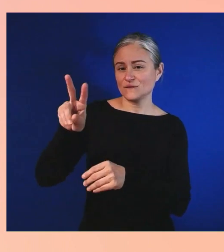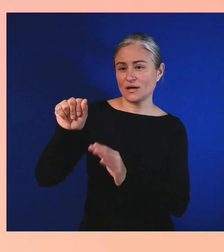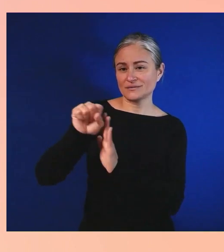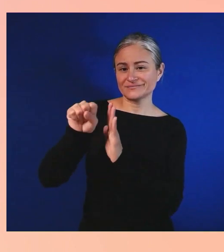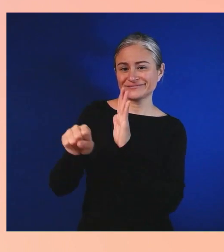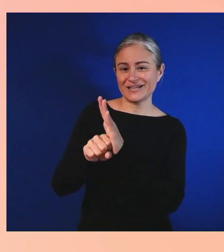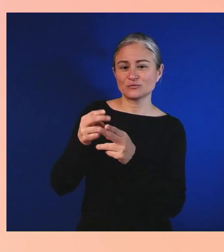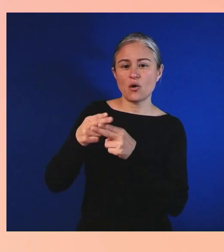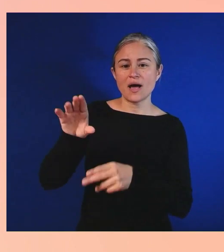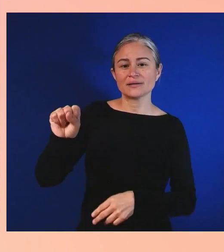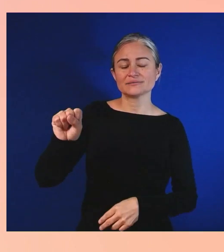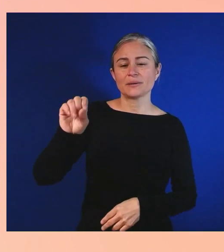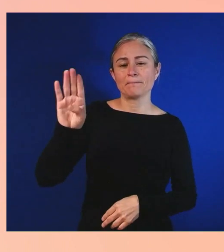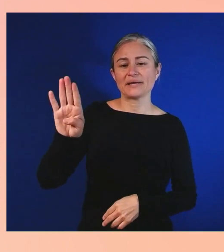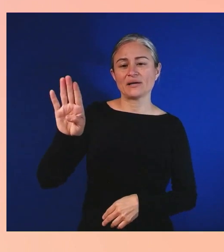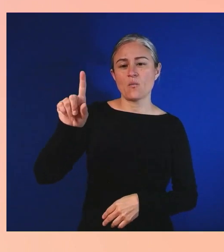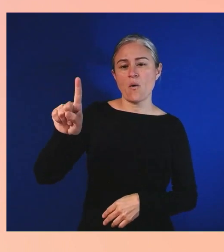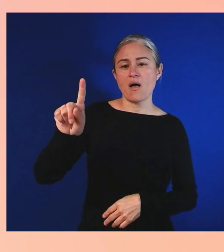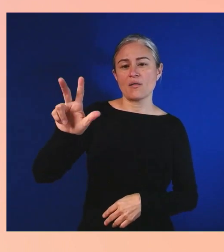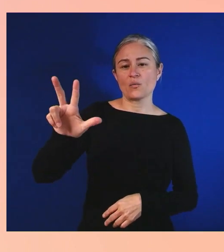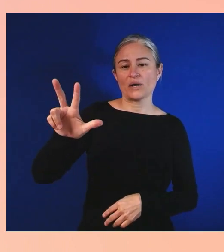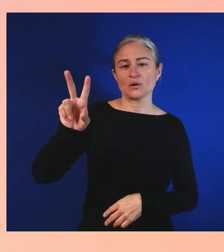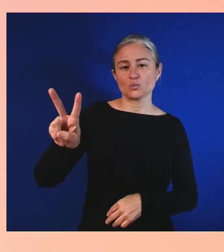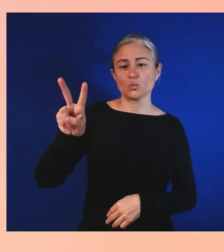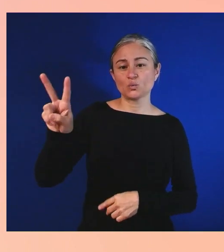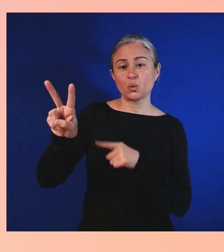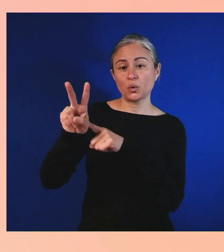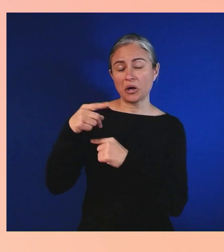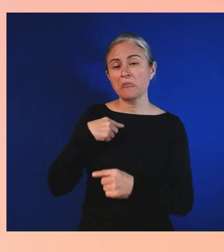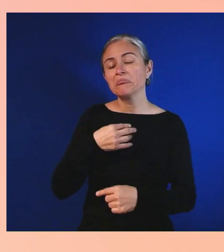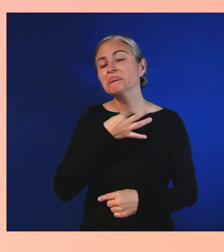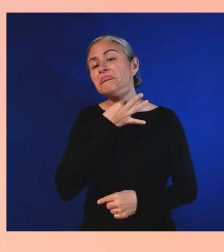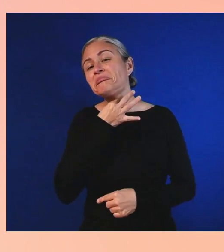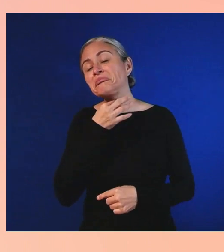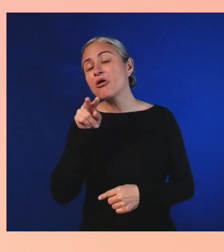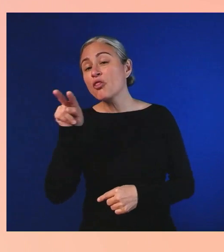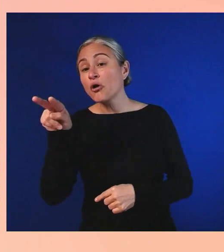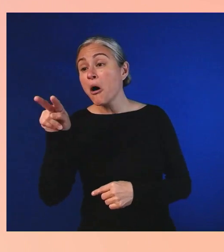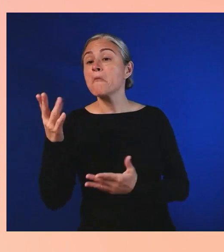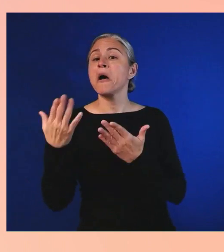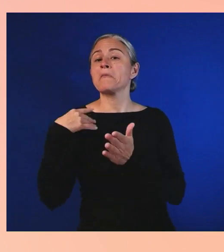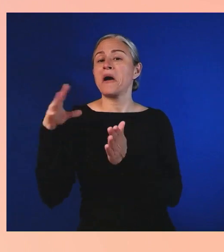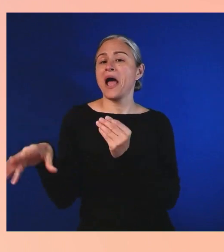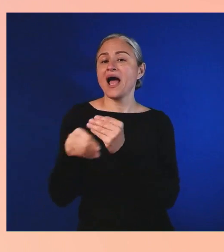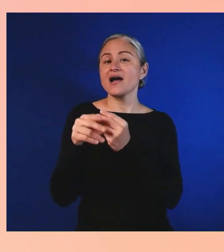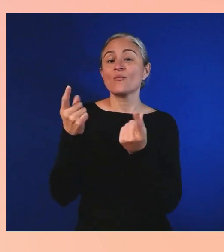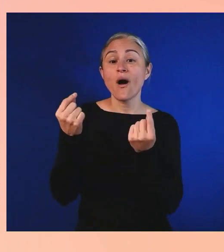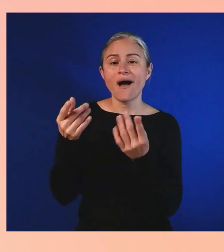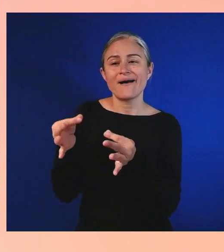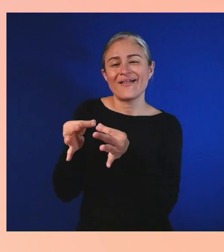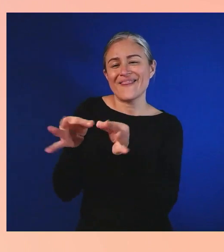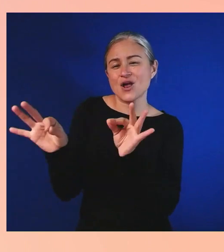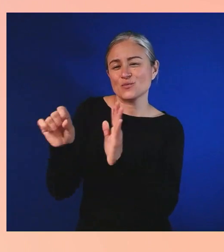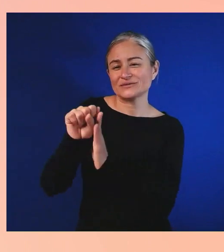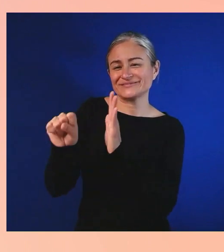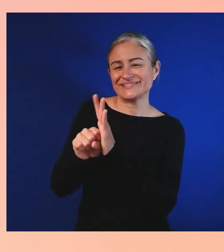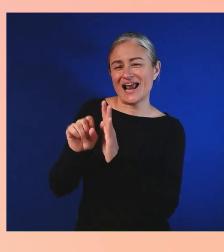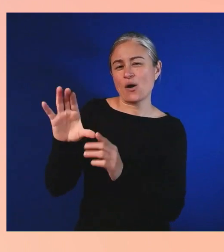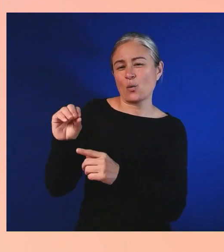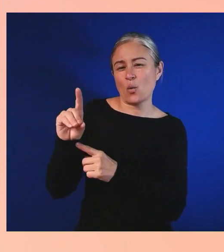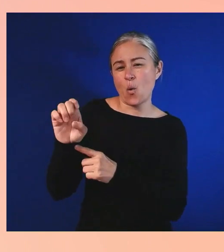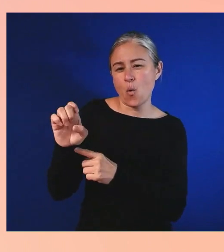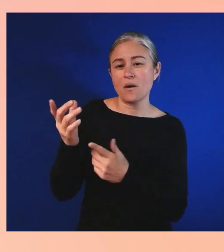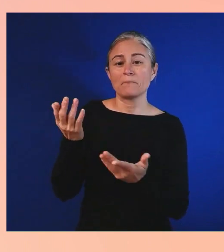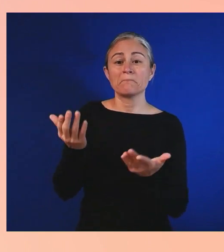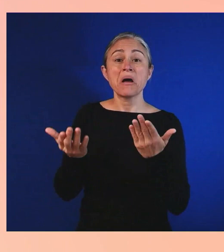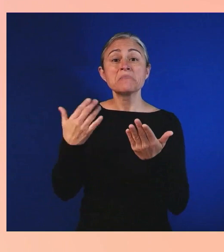their state code on creating healthy communities. Part of that is increasing access to affordable broadband internet, but there's no